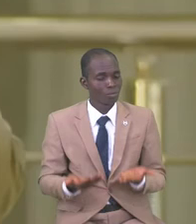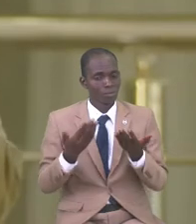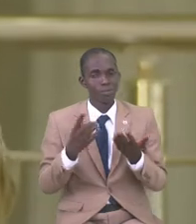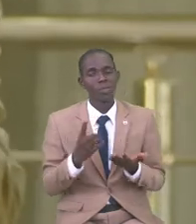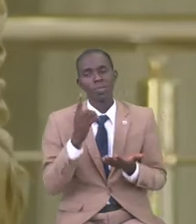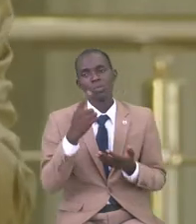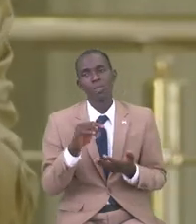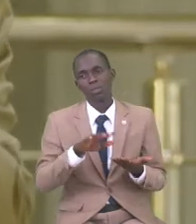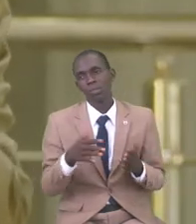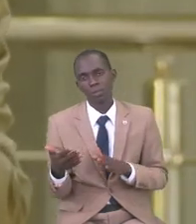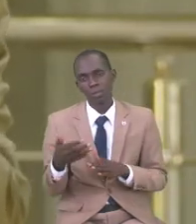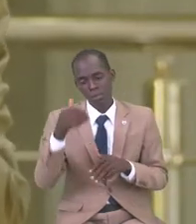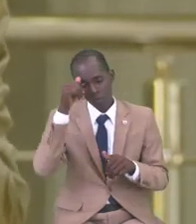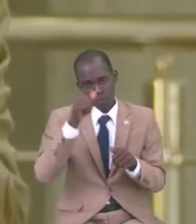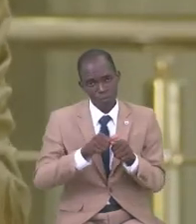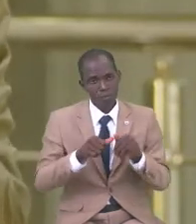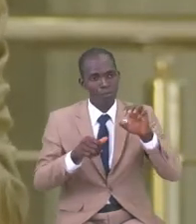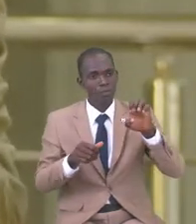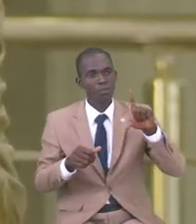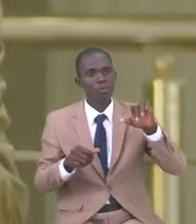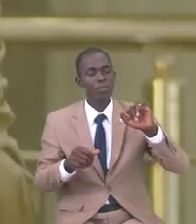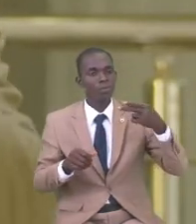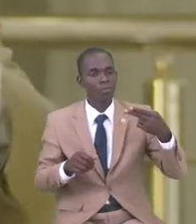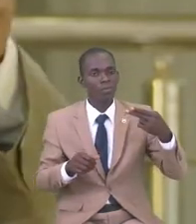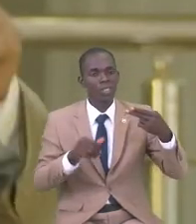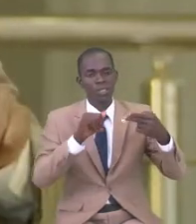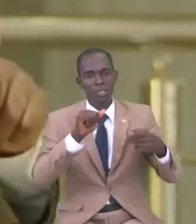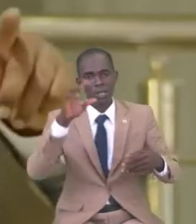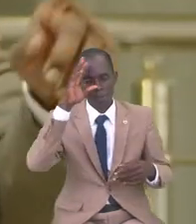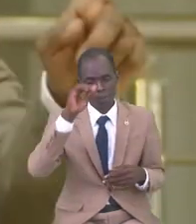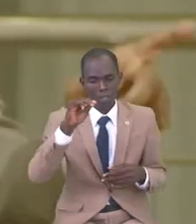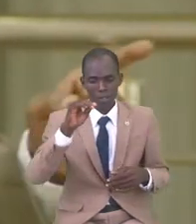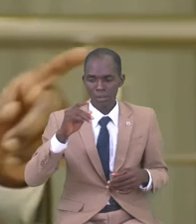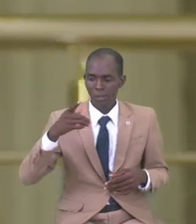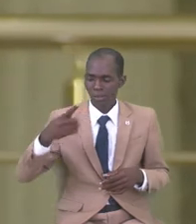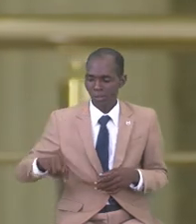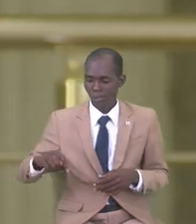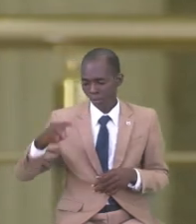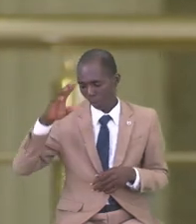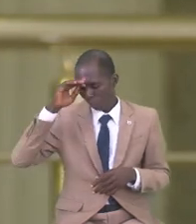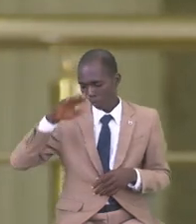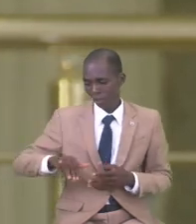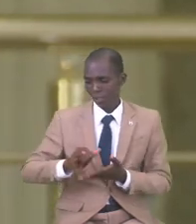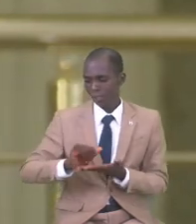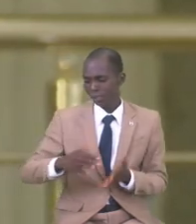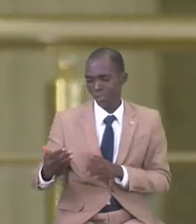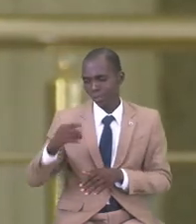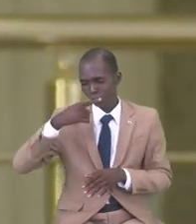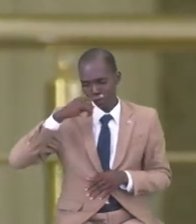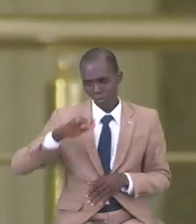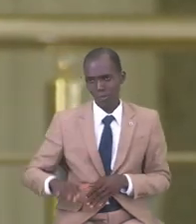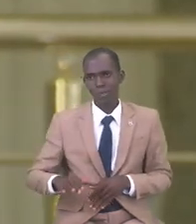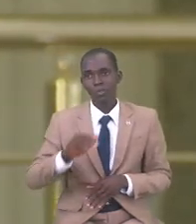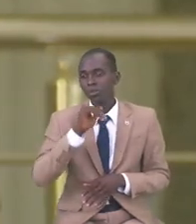Understand, Elijah, a man, the child who died, a boy, not a